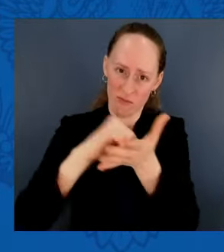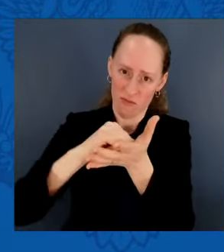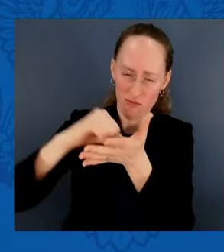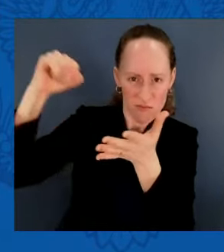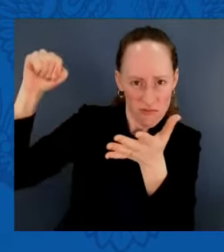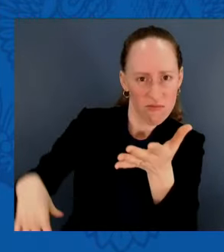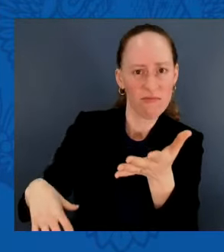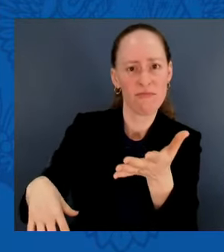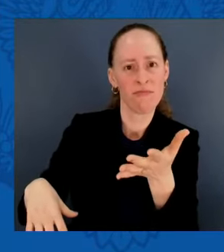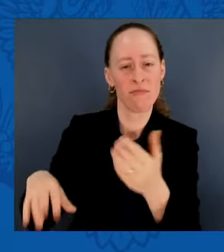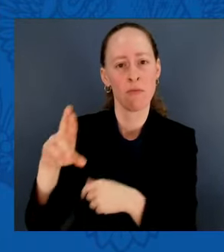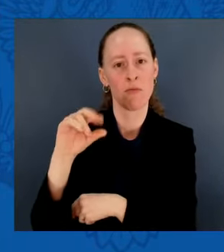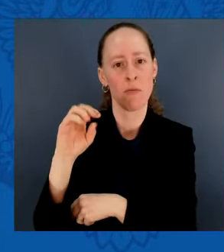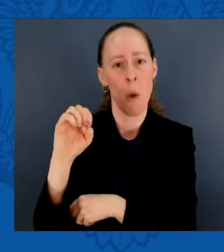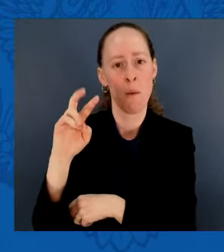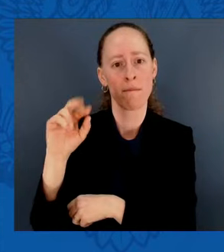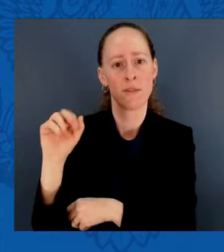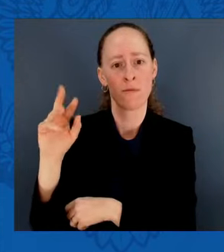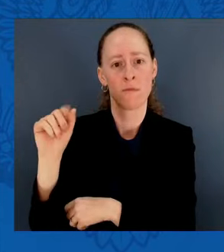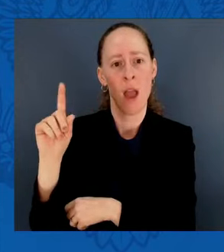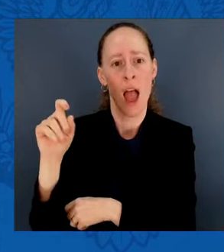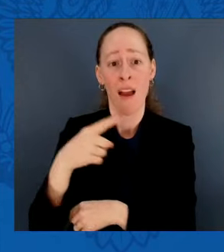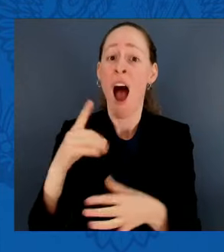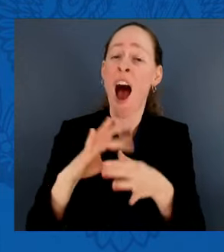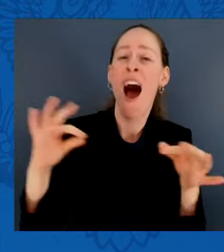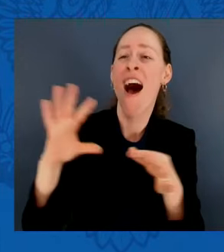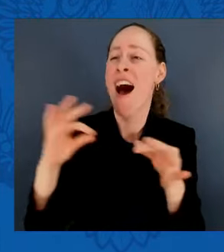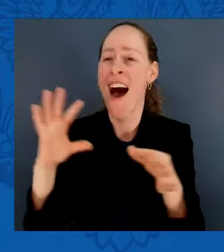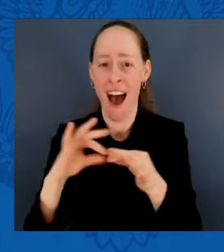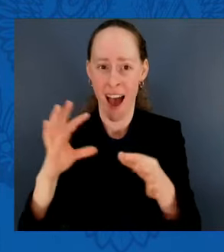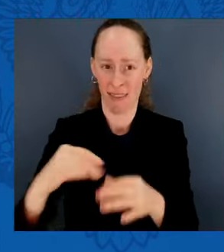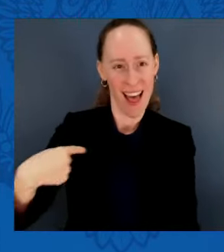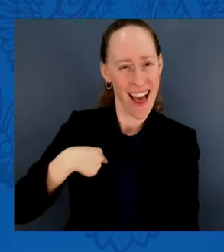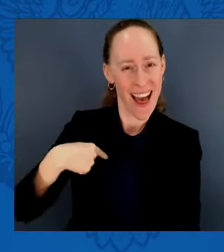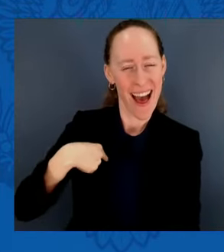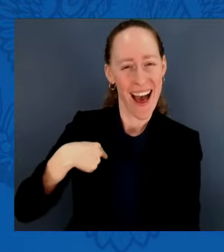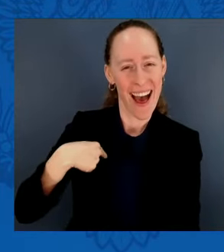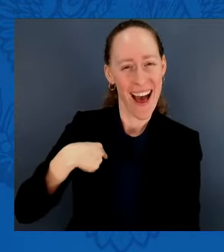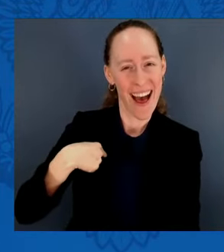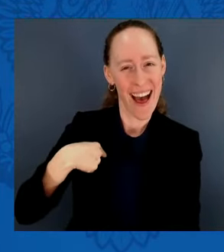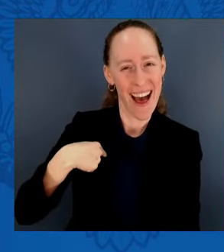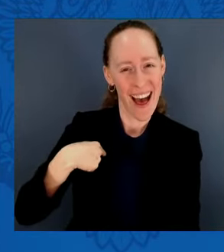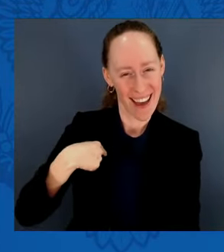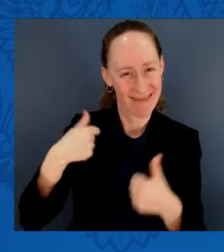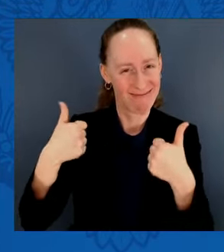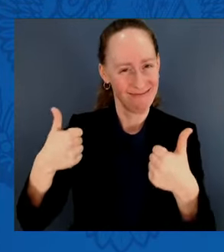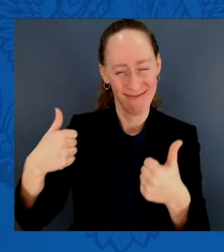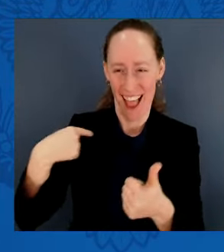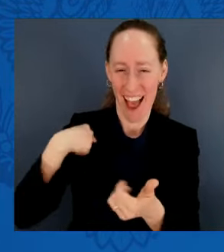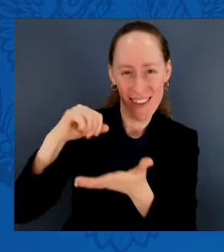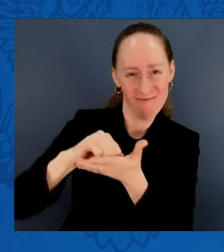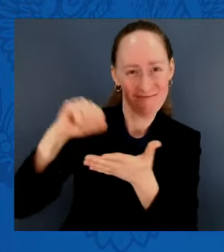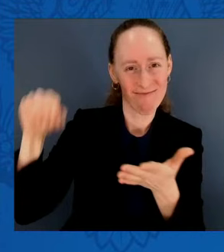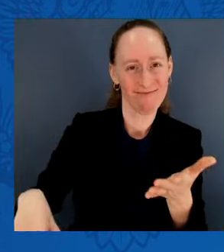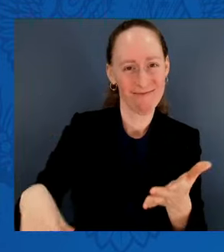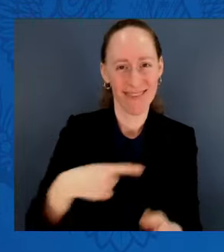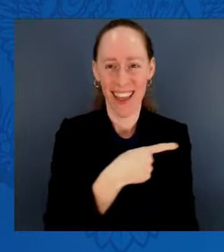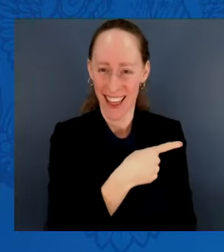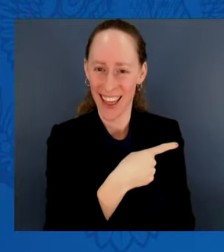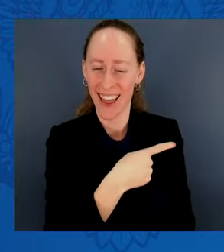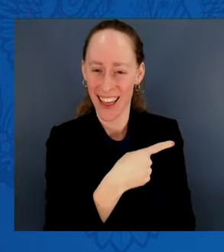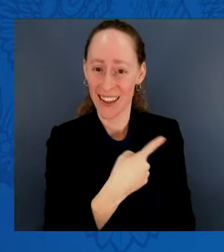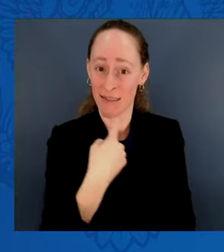Look at the chaos that has resulted. Joining us tonight is Kate Cox, the wife and mother from